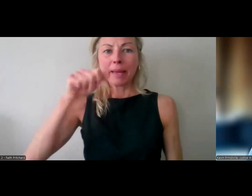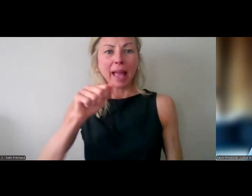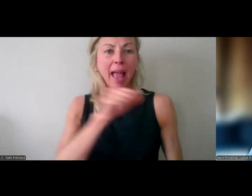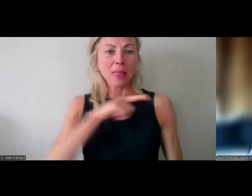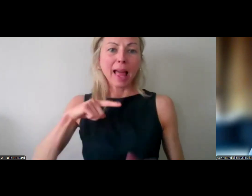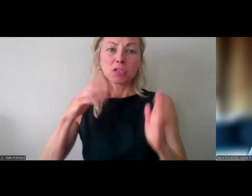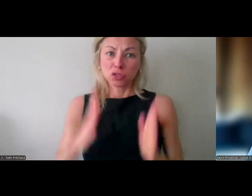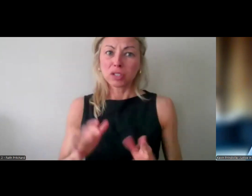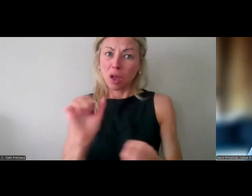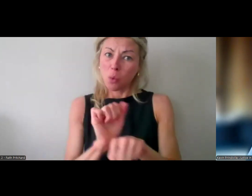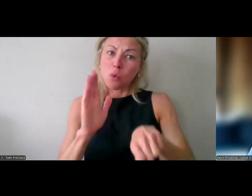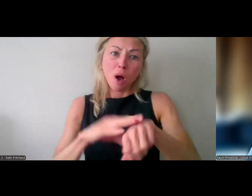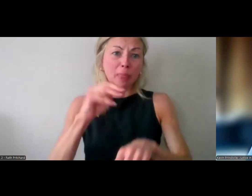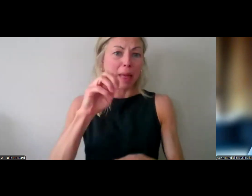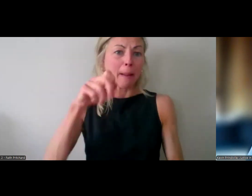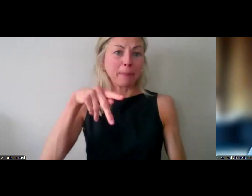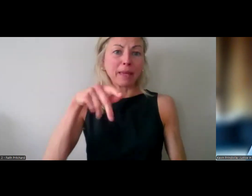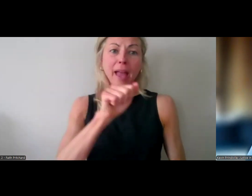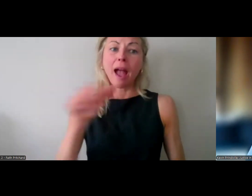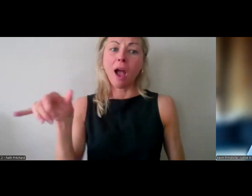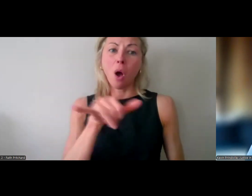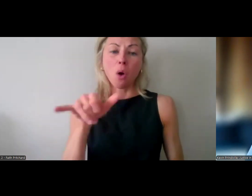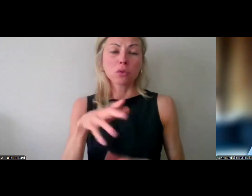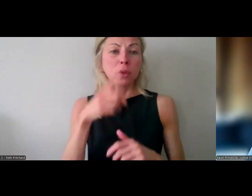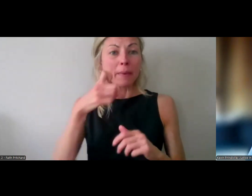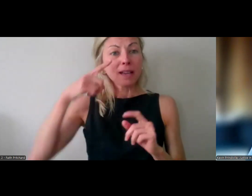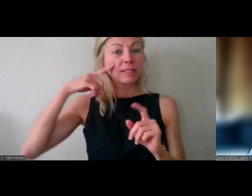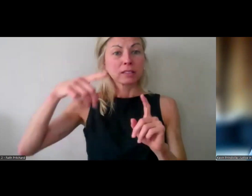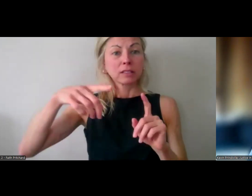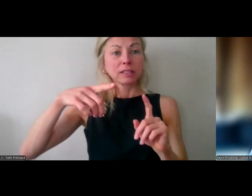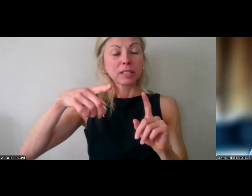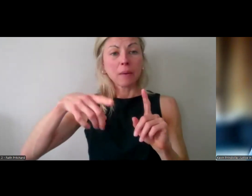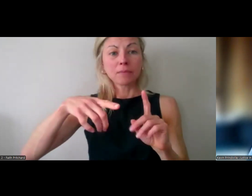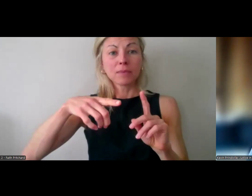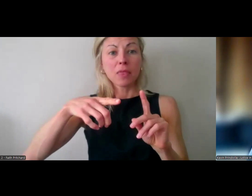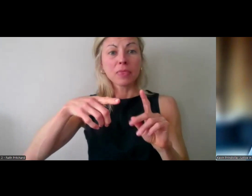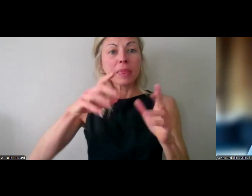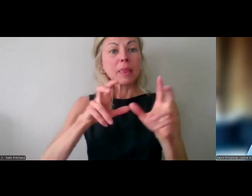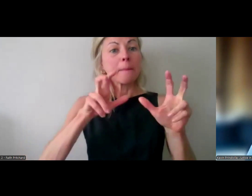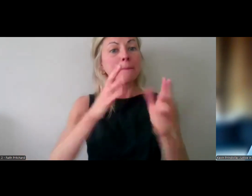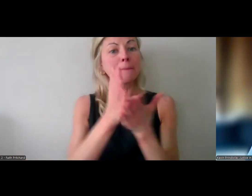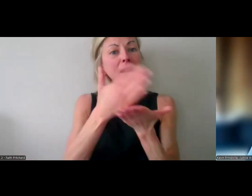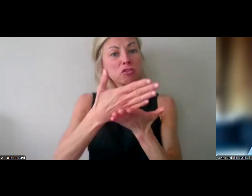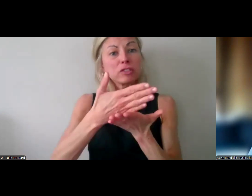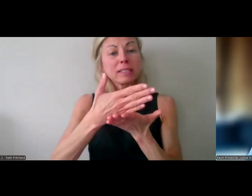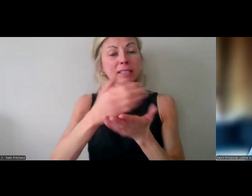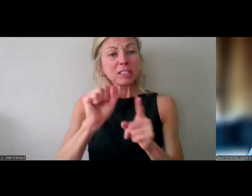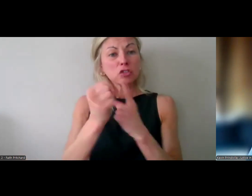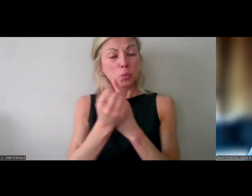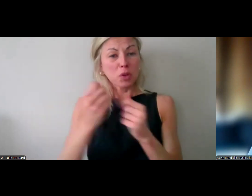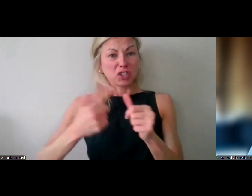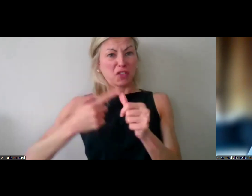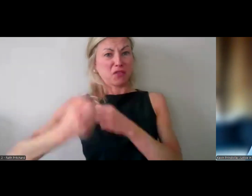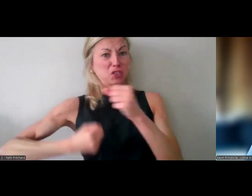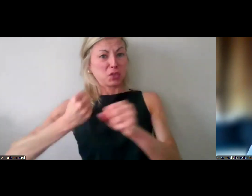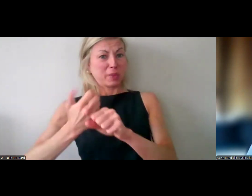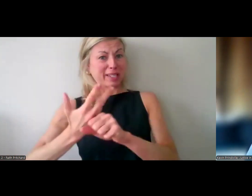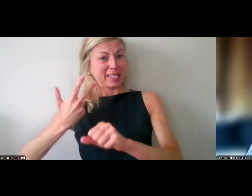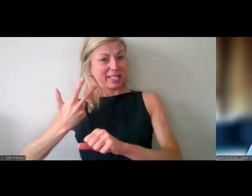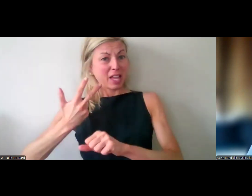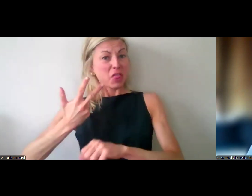MPA as well. Because of the positive budget situation in the first 3 years of MPA implementation, we